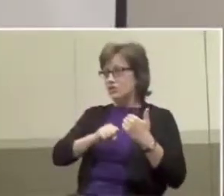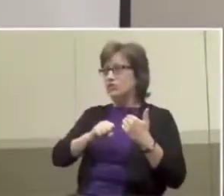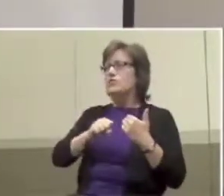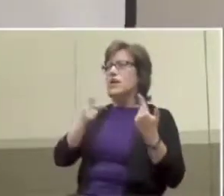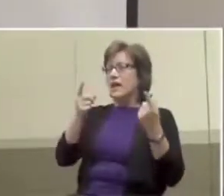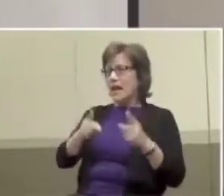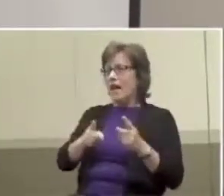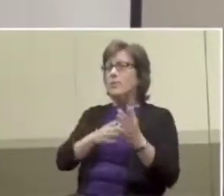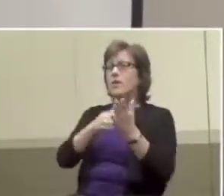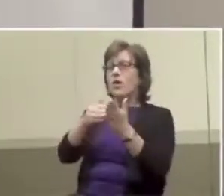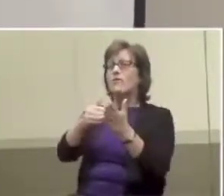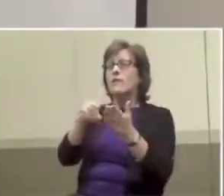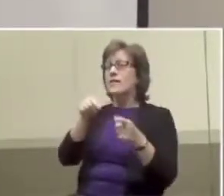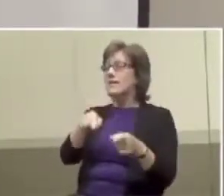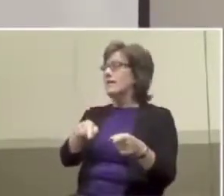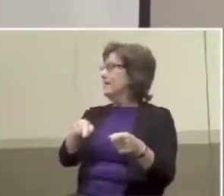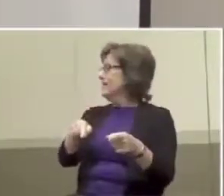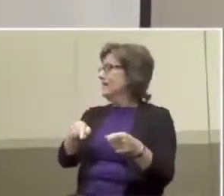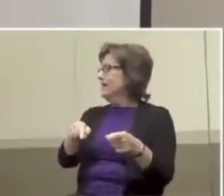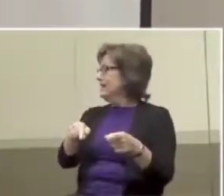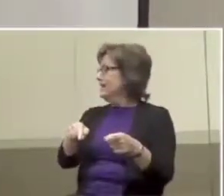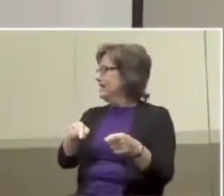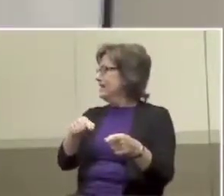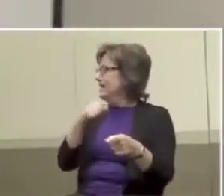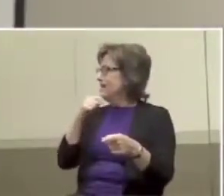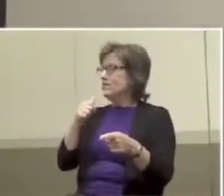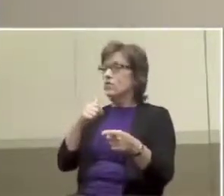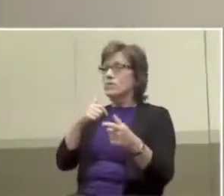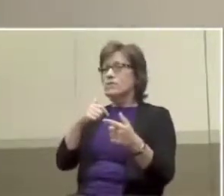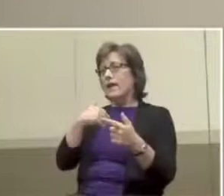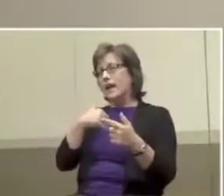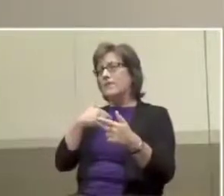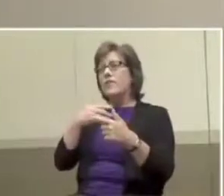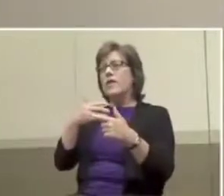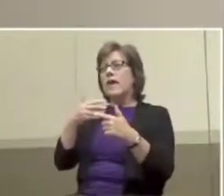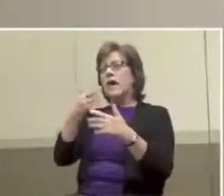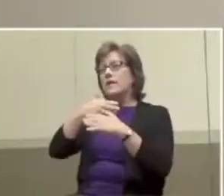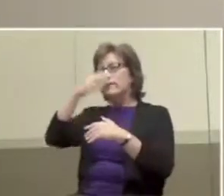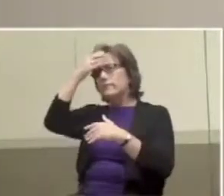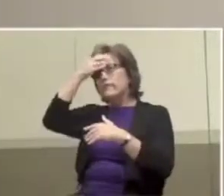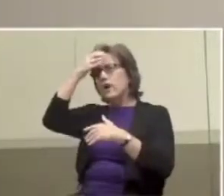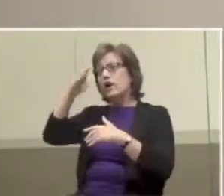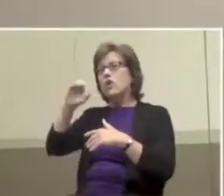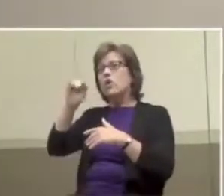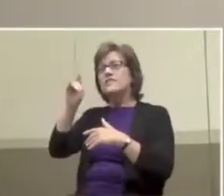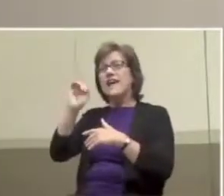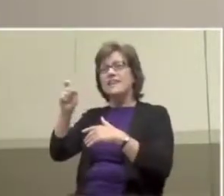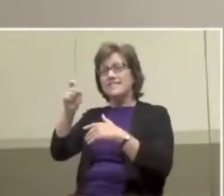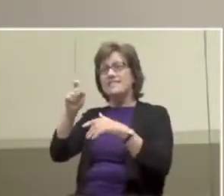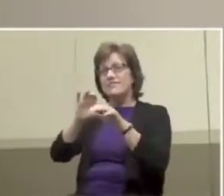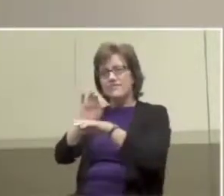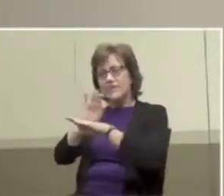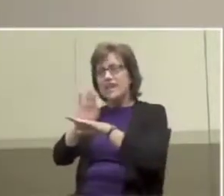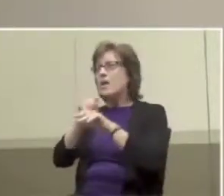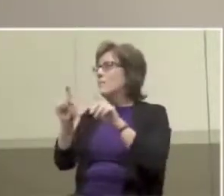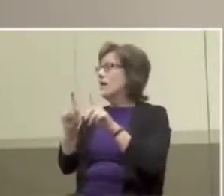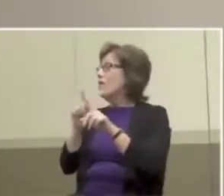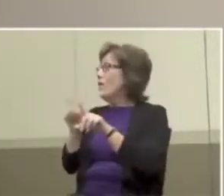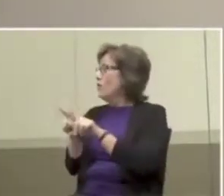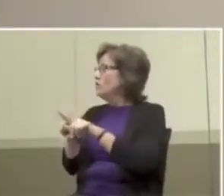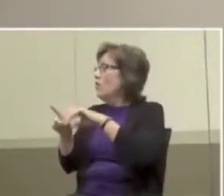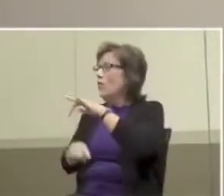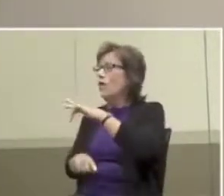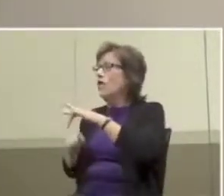lack that prefrontal cortex, of course, but they also lack full, complete lexicon